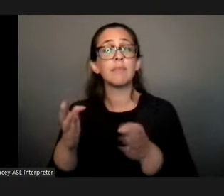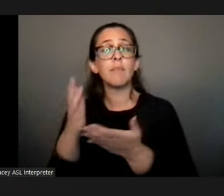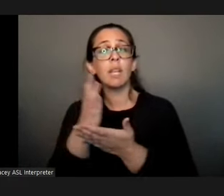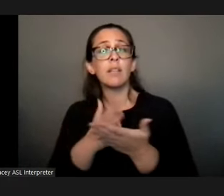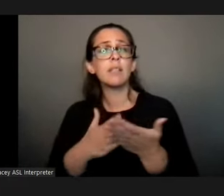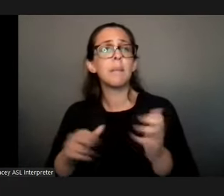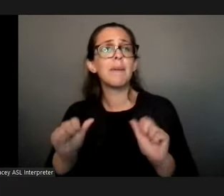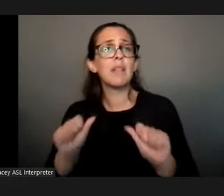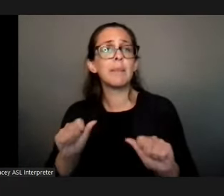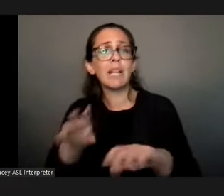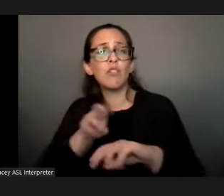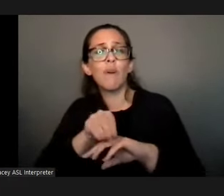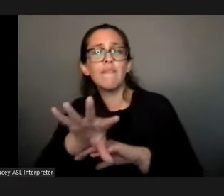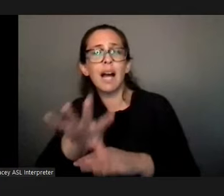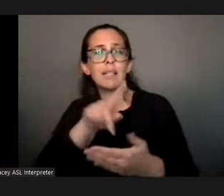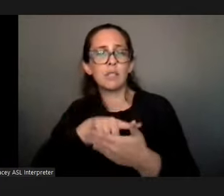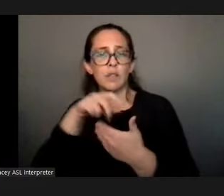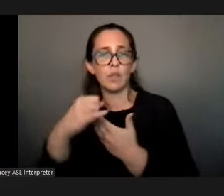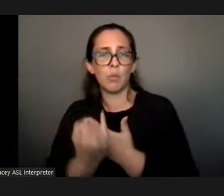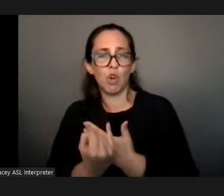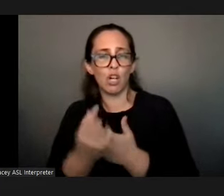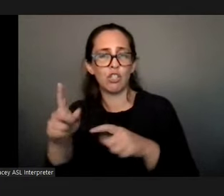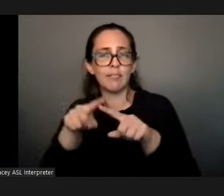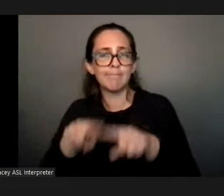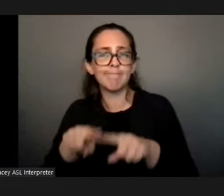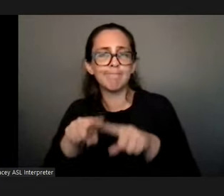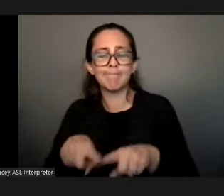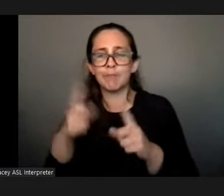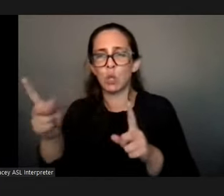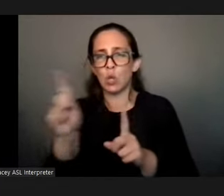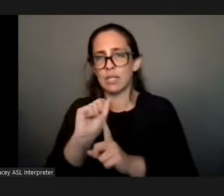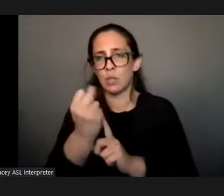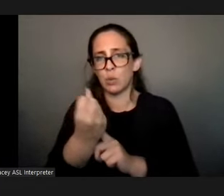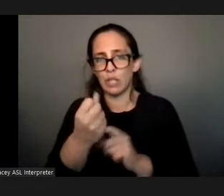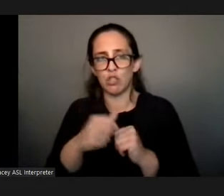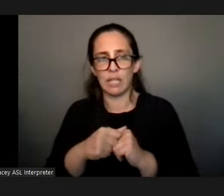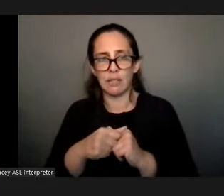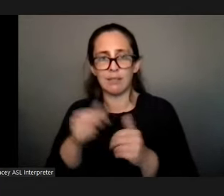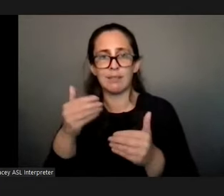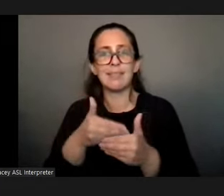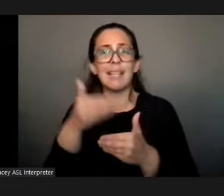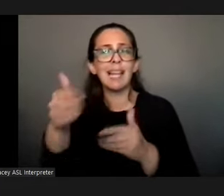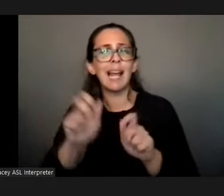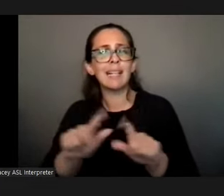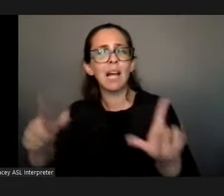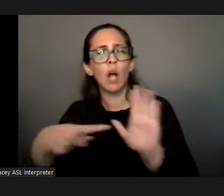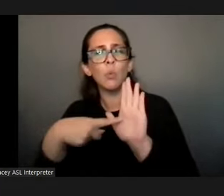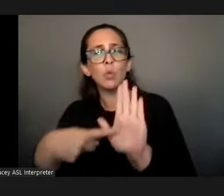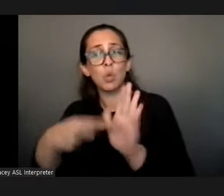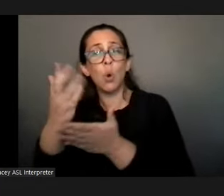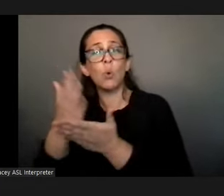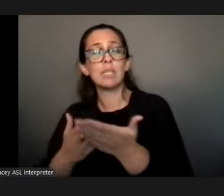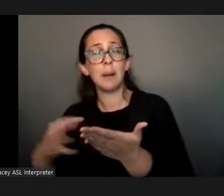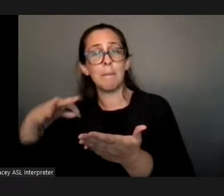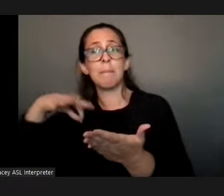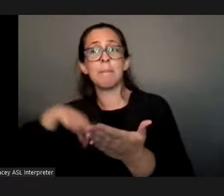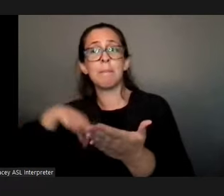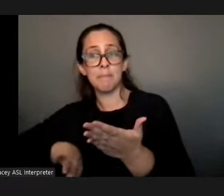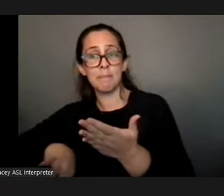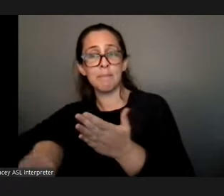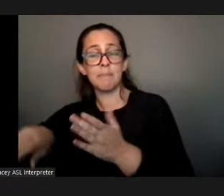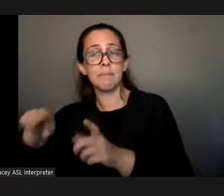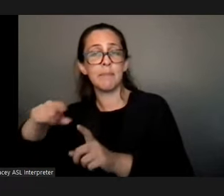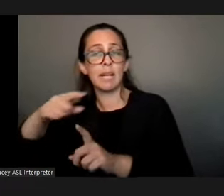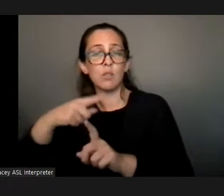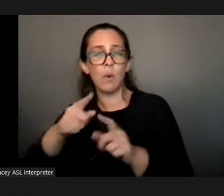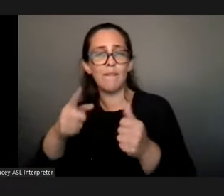project. Importantly, these effects are dependent upon scenario. The next slide will highlight some of the potential benefits, but I'll take a few moments to talk